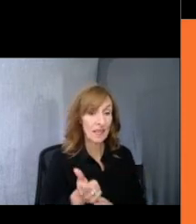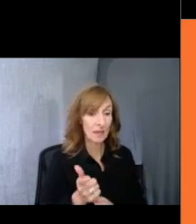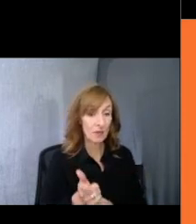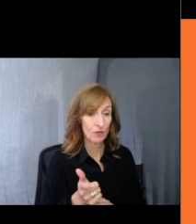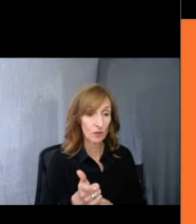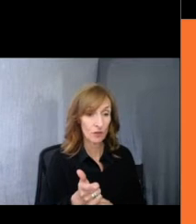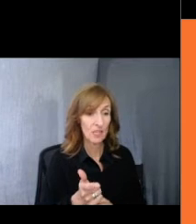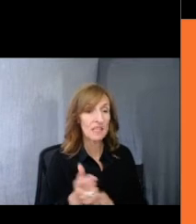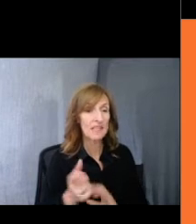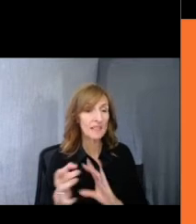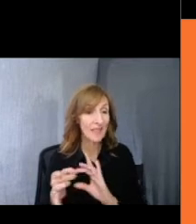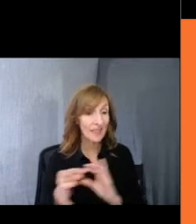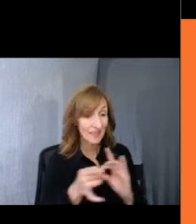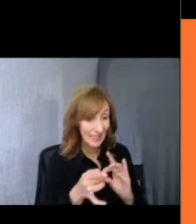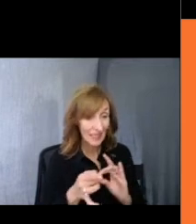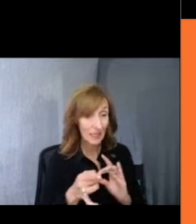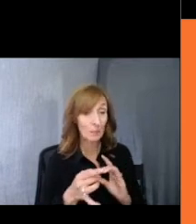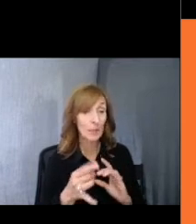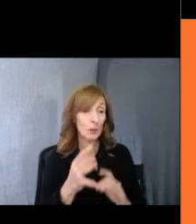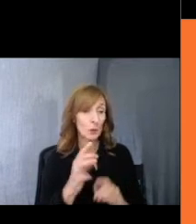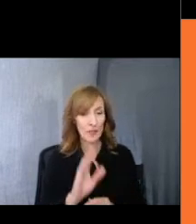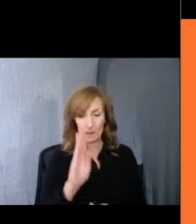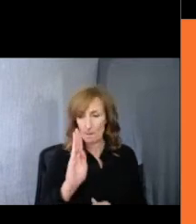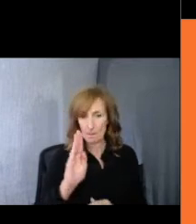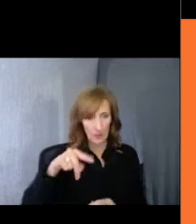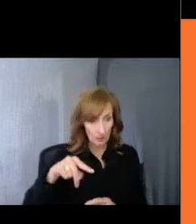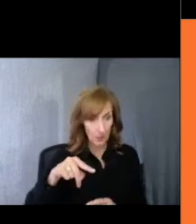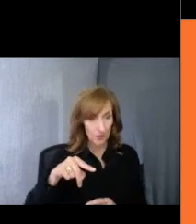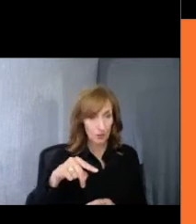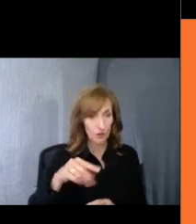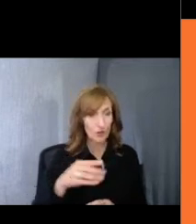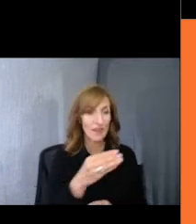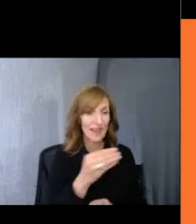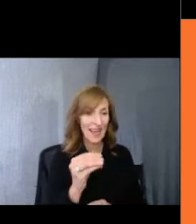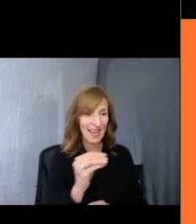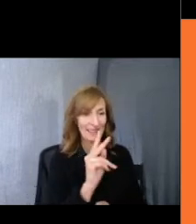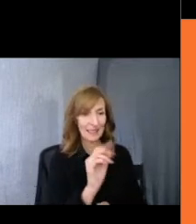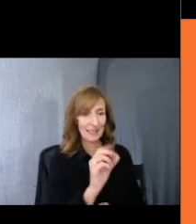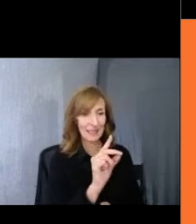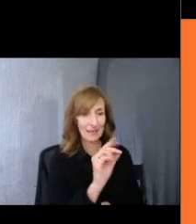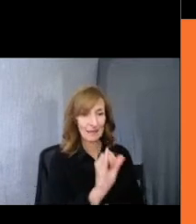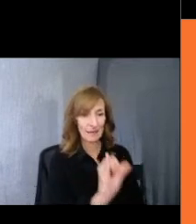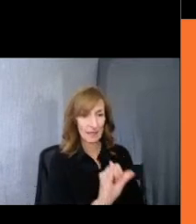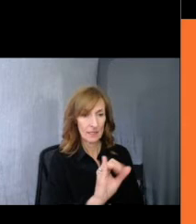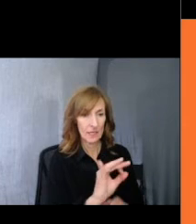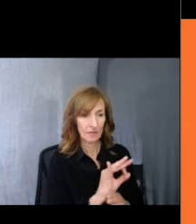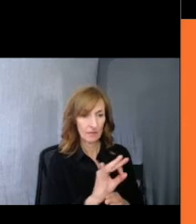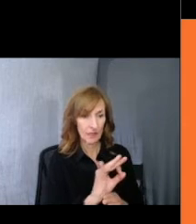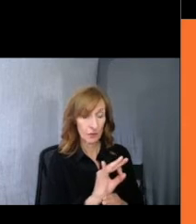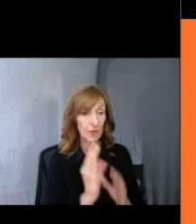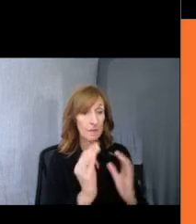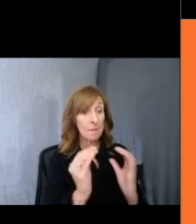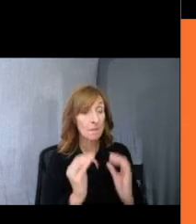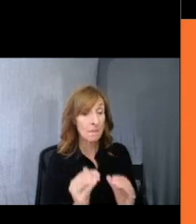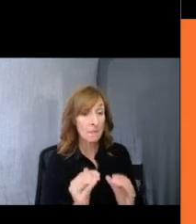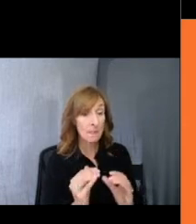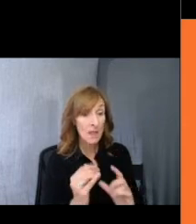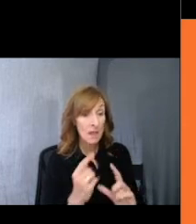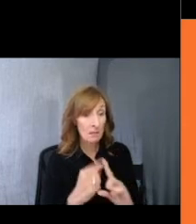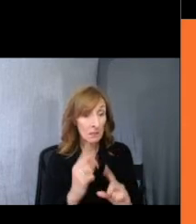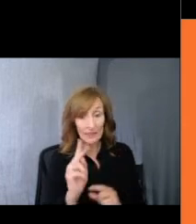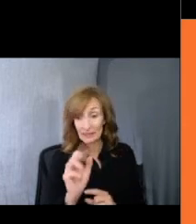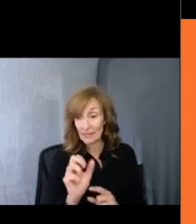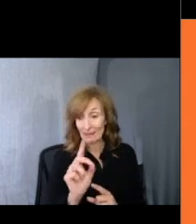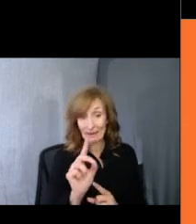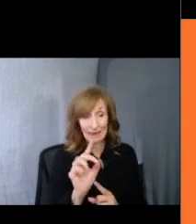pressure and kidney function. The kidneys are also important in red blood cell production. And again, that seems kind of weird. Like,